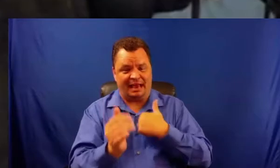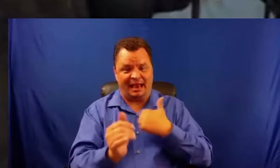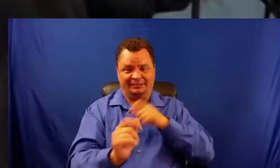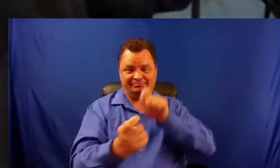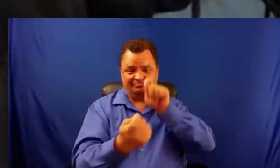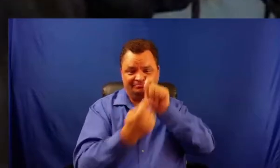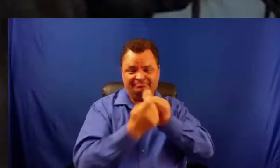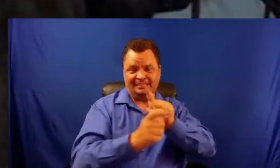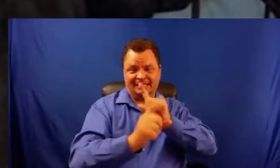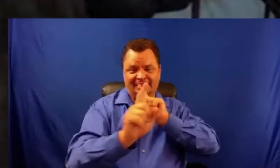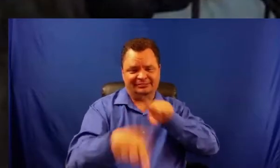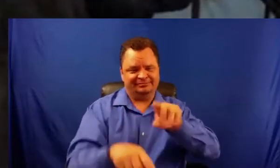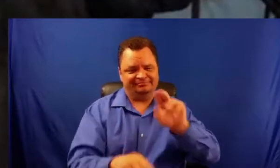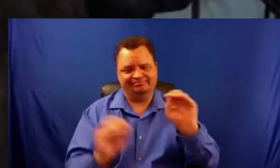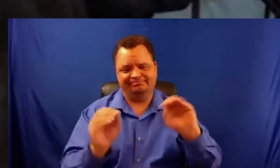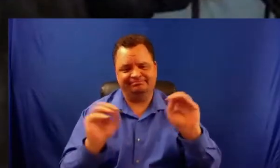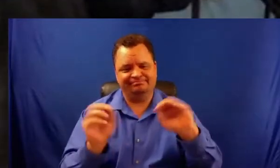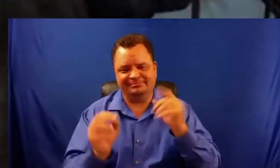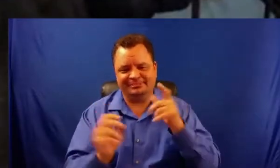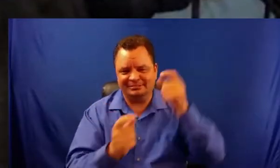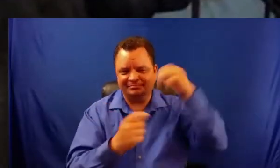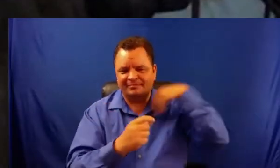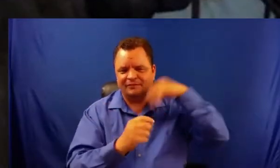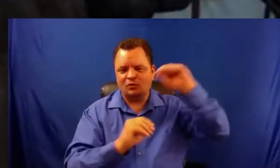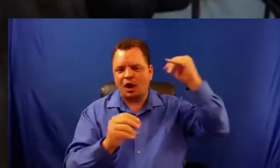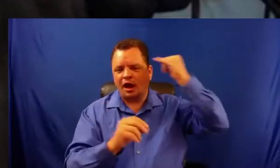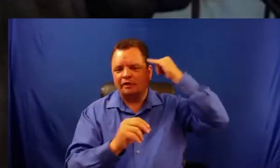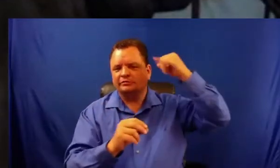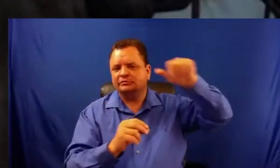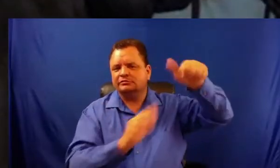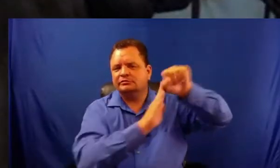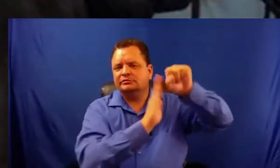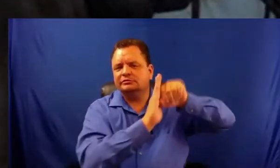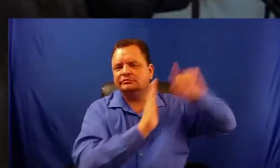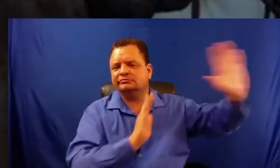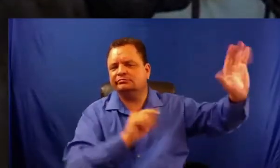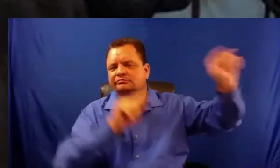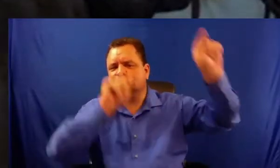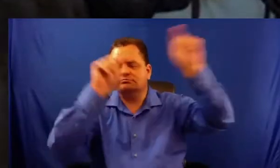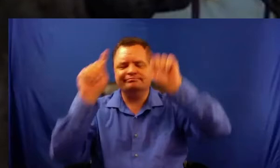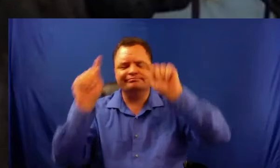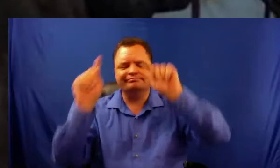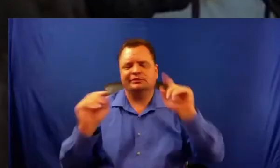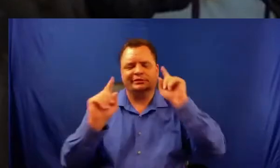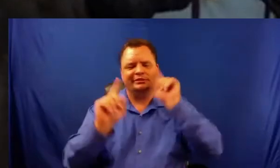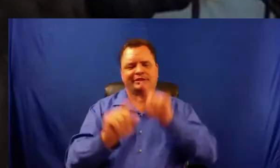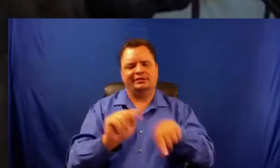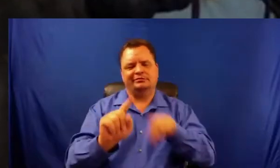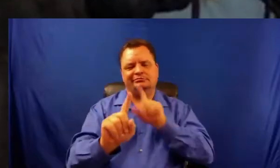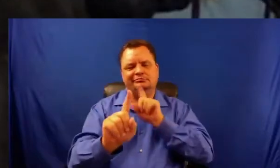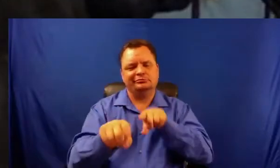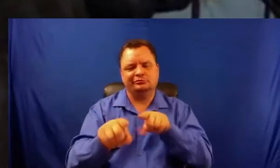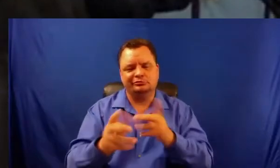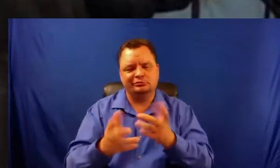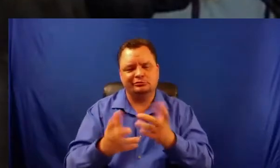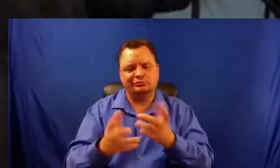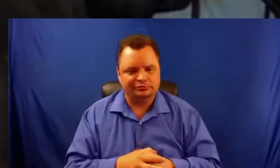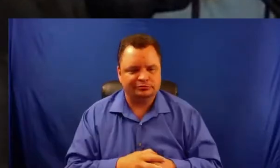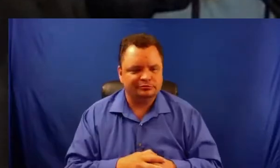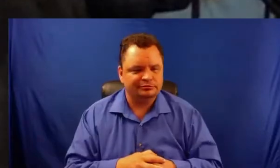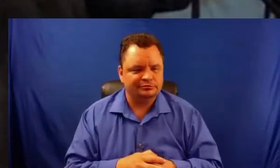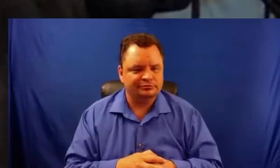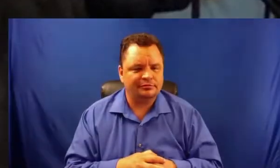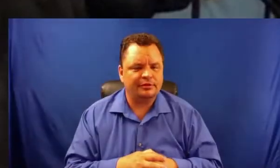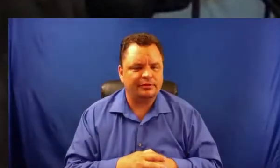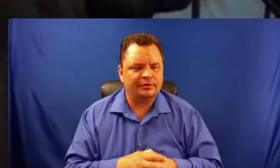Could I ask one question to kind of just thoughts? It's similar. Has the criteria changed at all from, say, back in